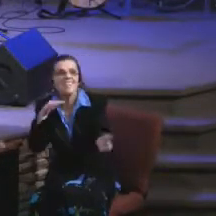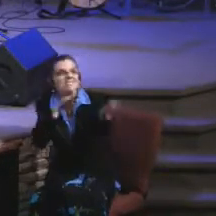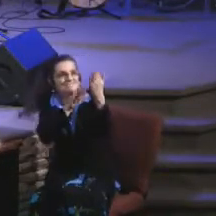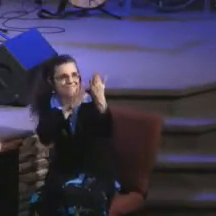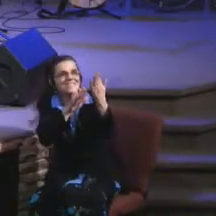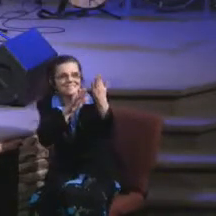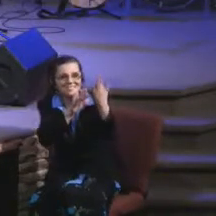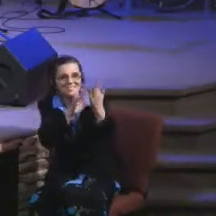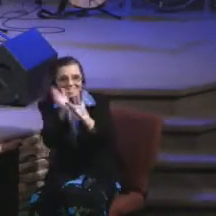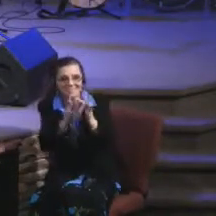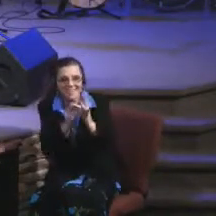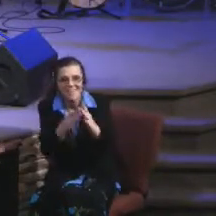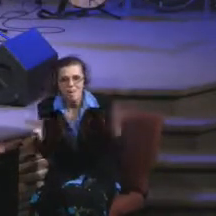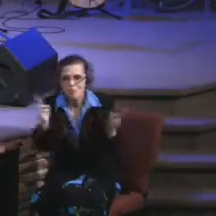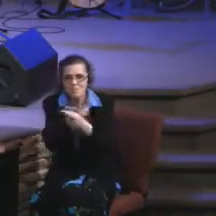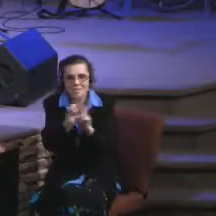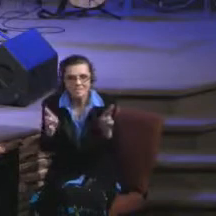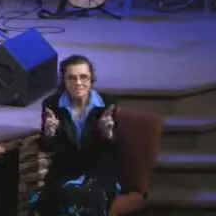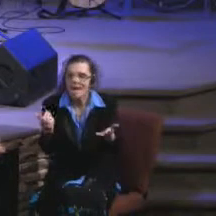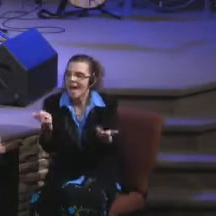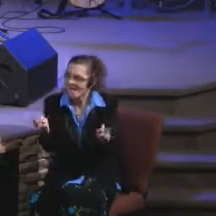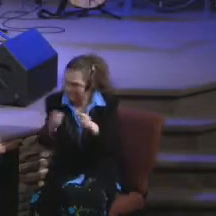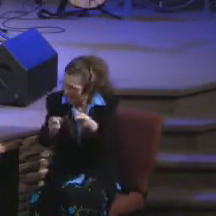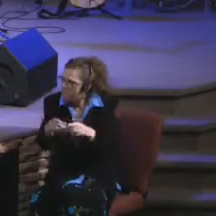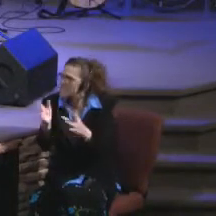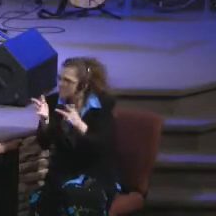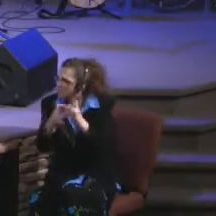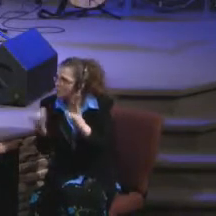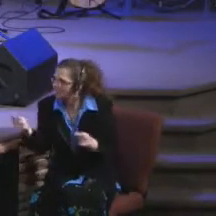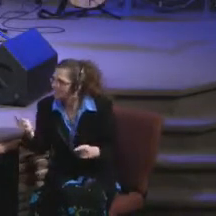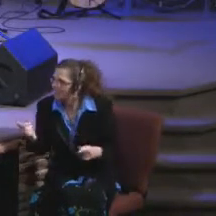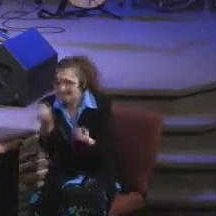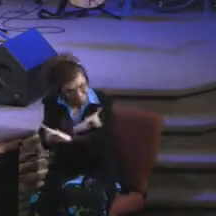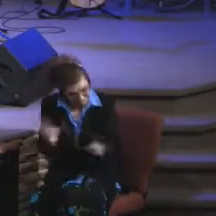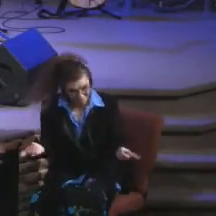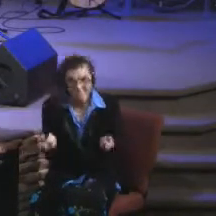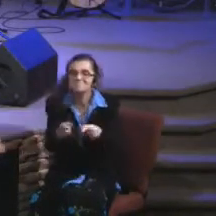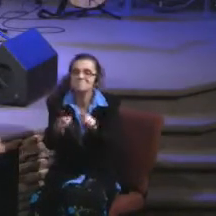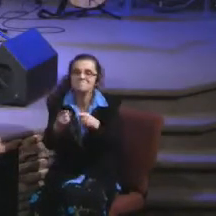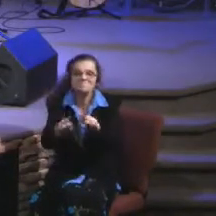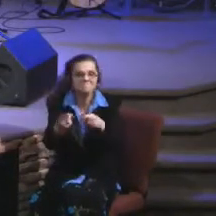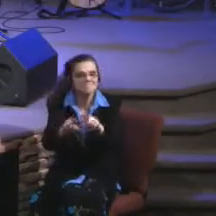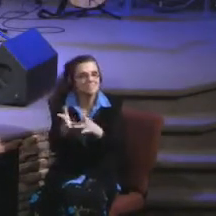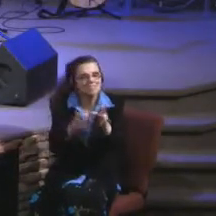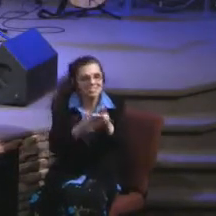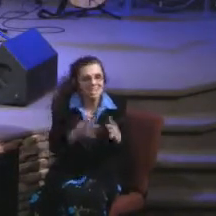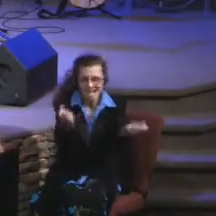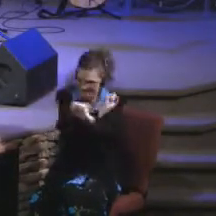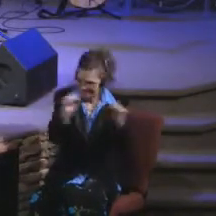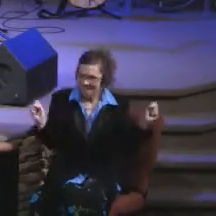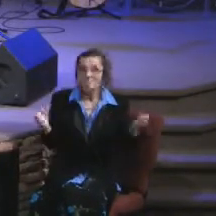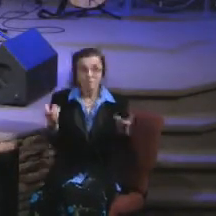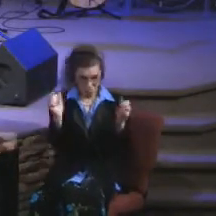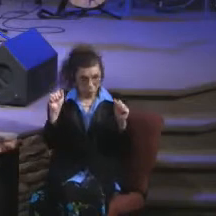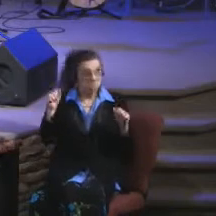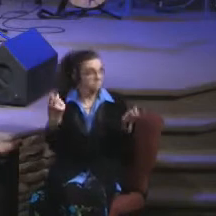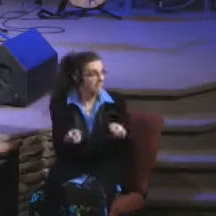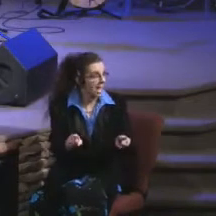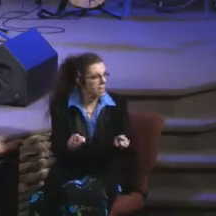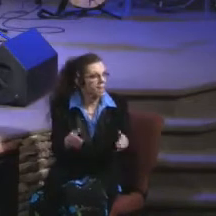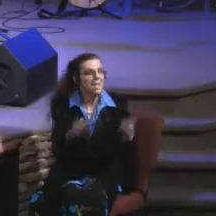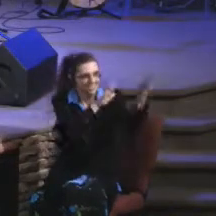Jesus, amen. Restoration has to happen in the presence of Jesus. Deliverance has to happen in the presence of Jesus. Salvation will happen in the